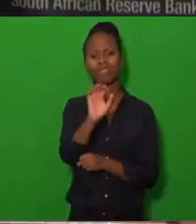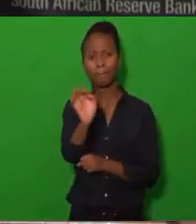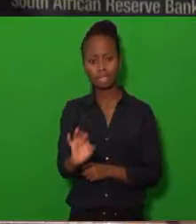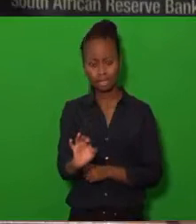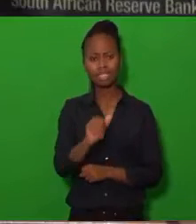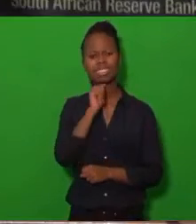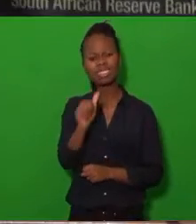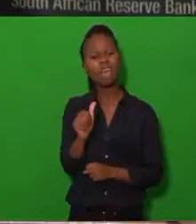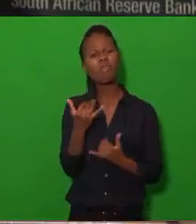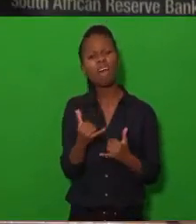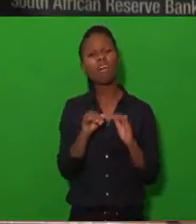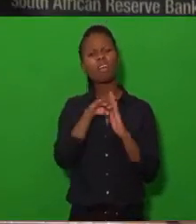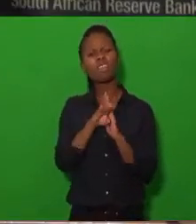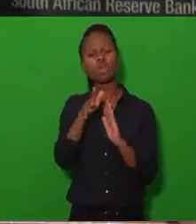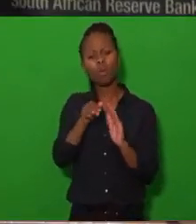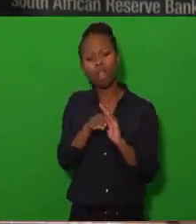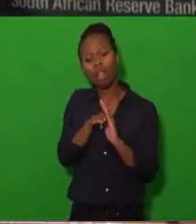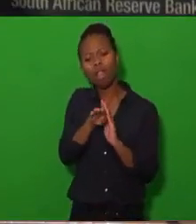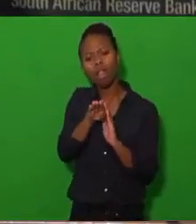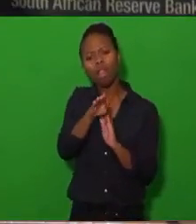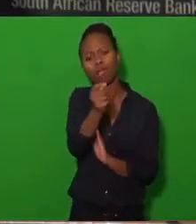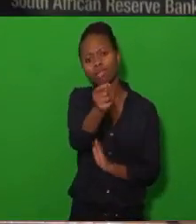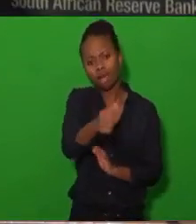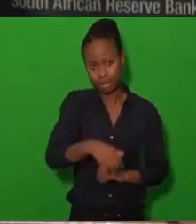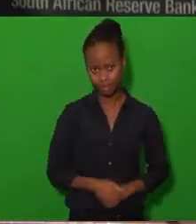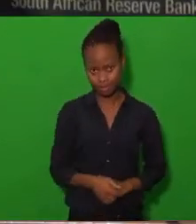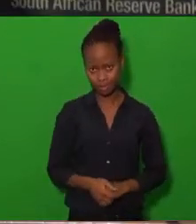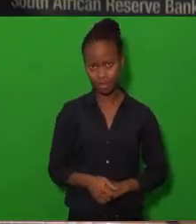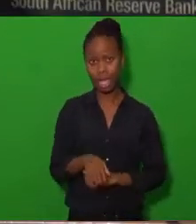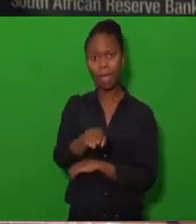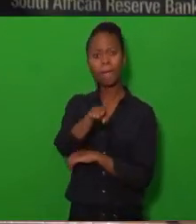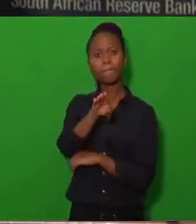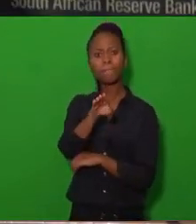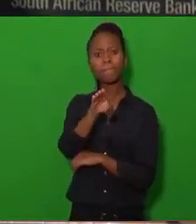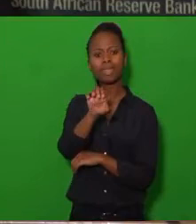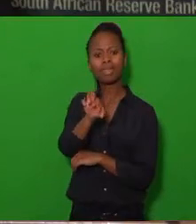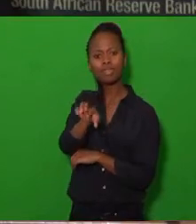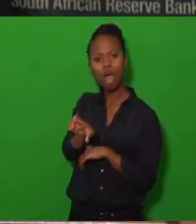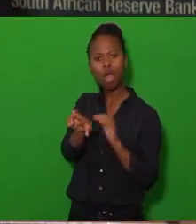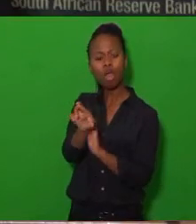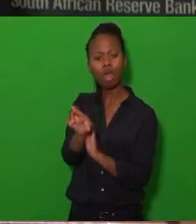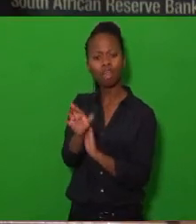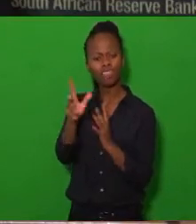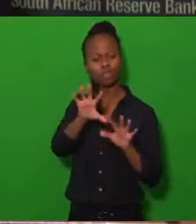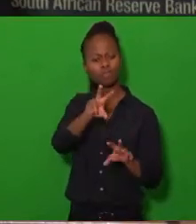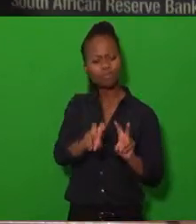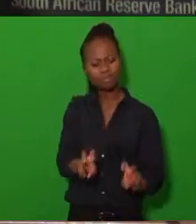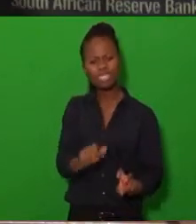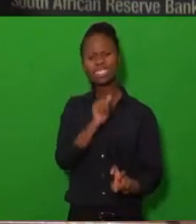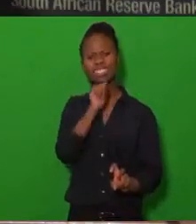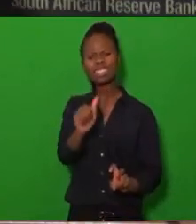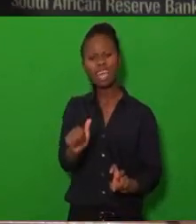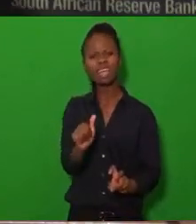According to the Bureau for Economic Research fourth quarter survey, expectations for headline inflation are down slightly